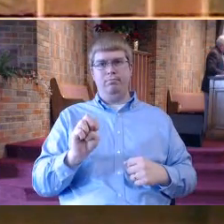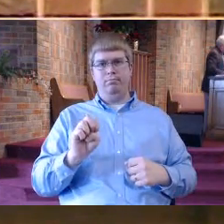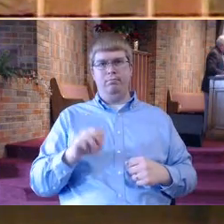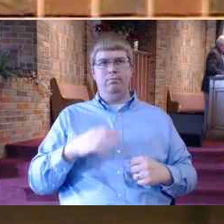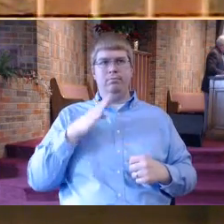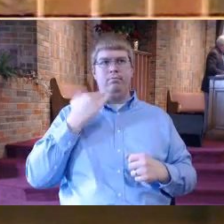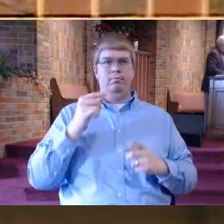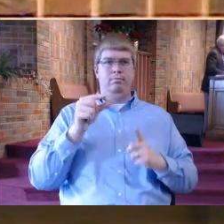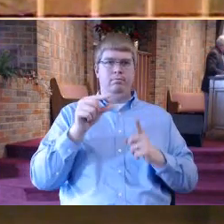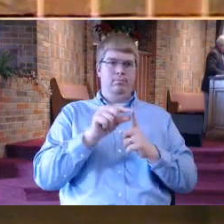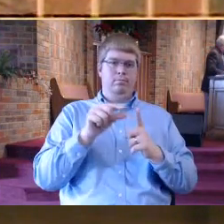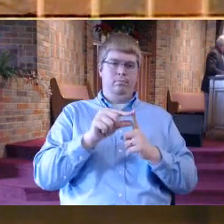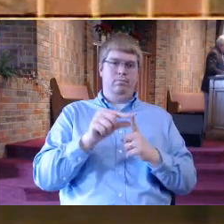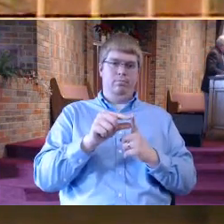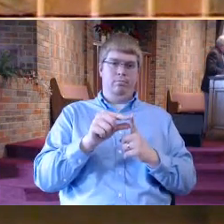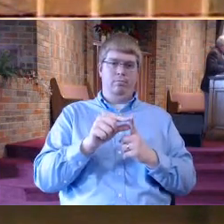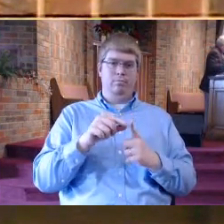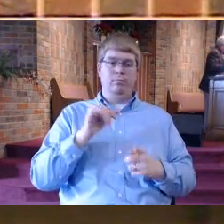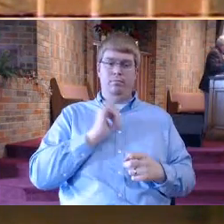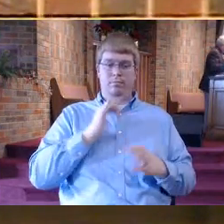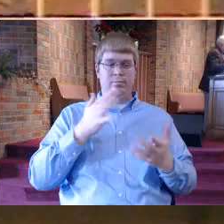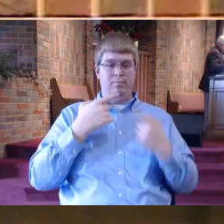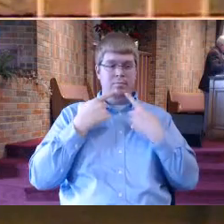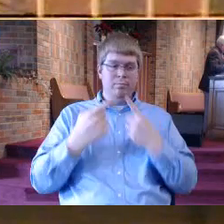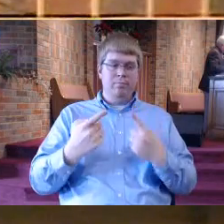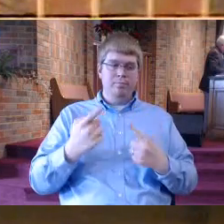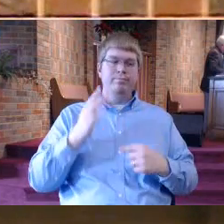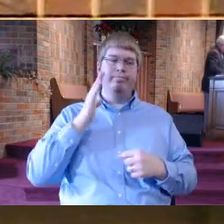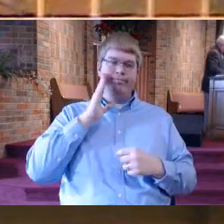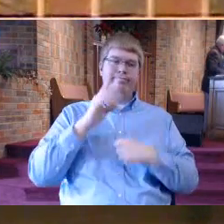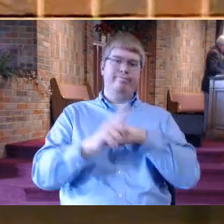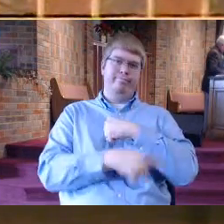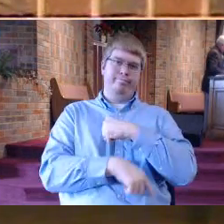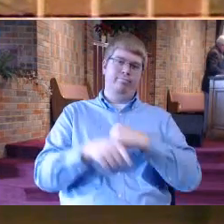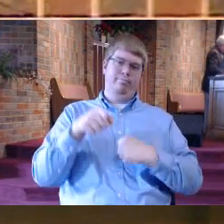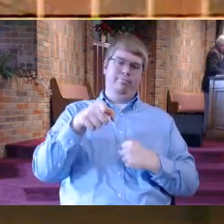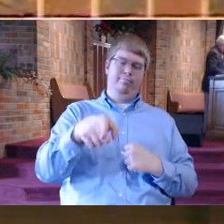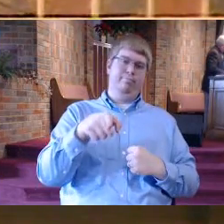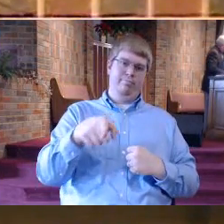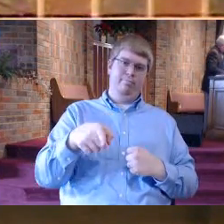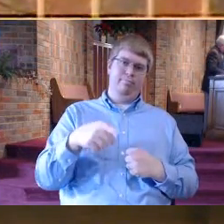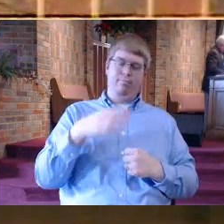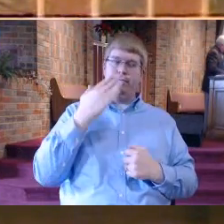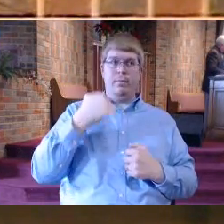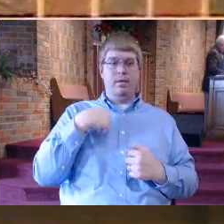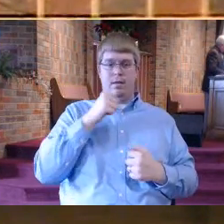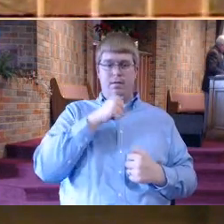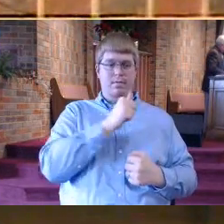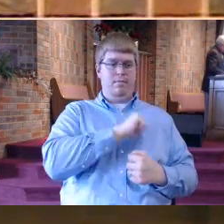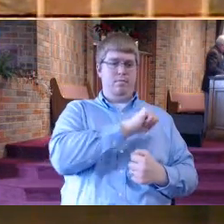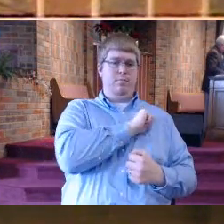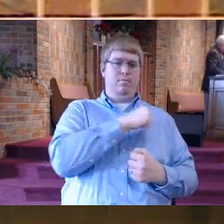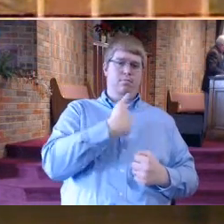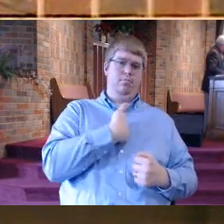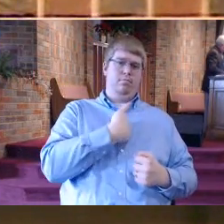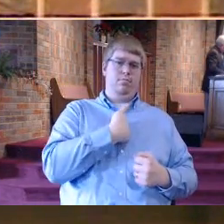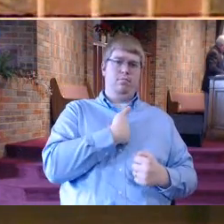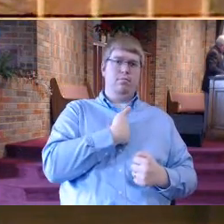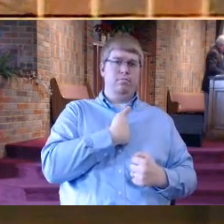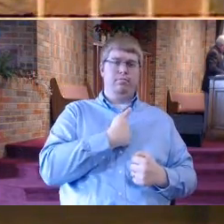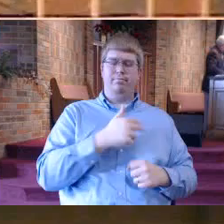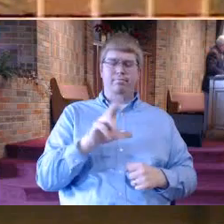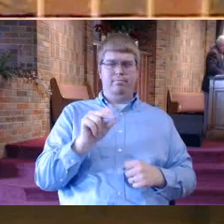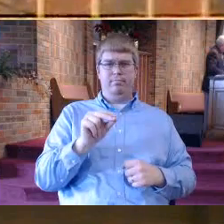have spoken will judge him in the last day. For I have not spoken on my own authority, but the Father who sent me gave